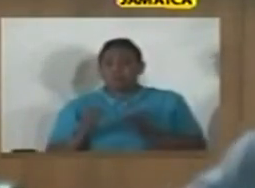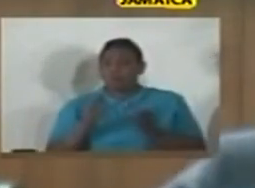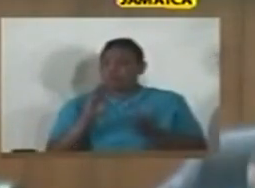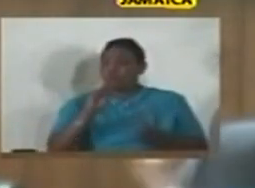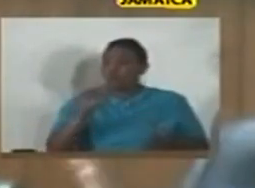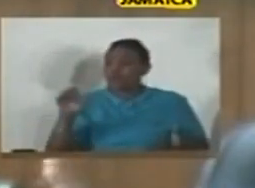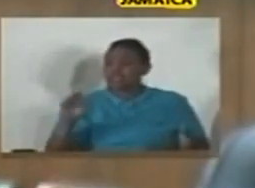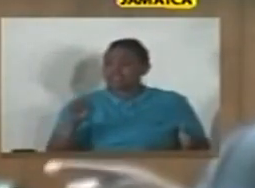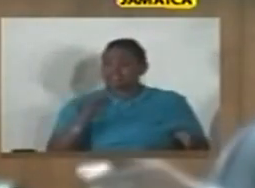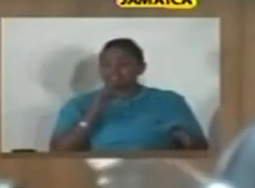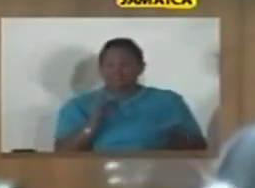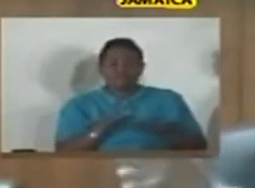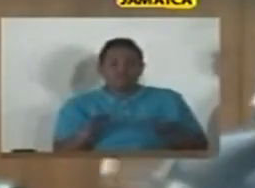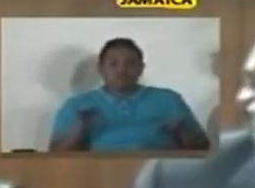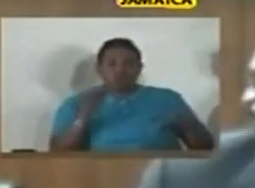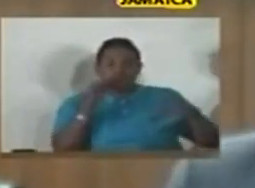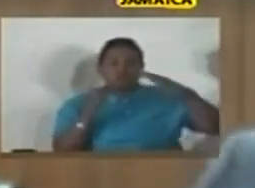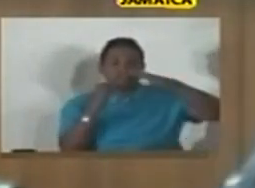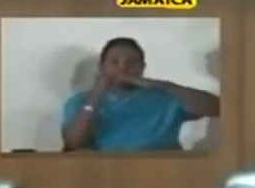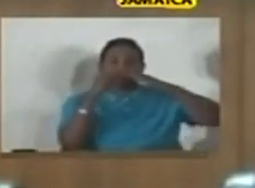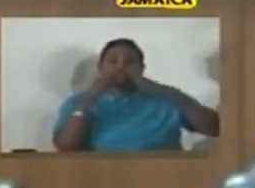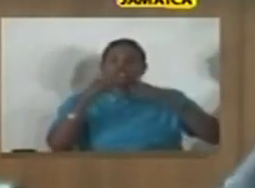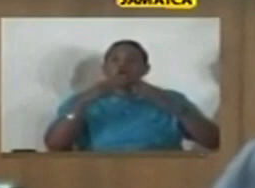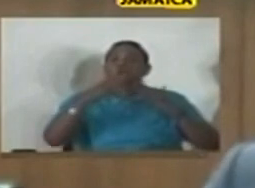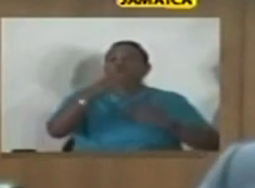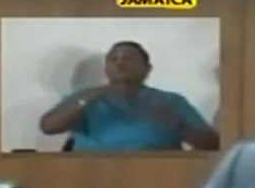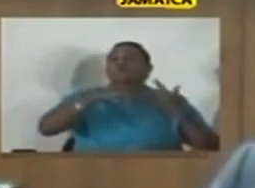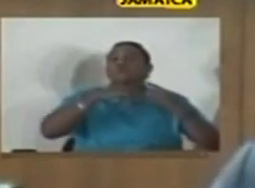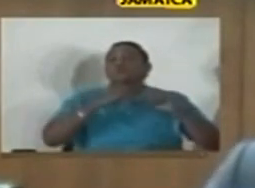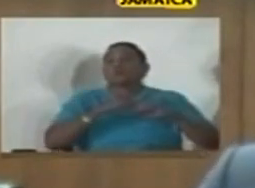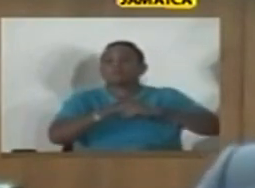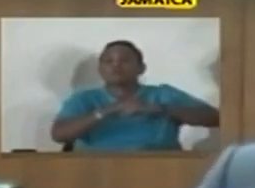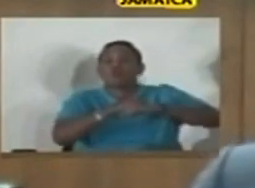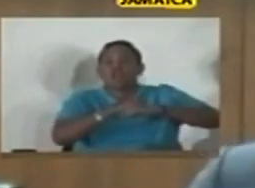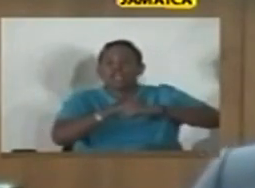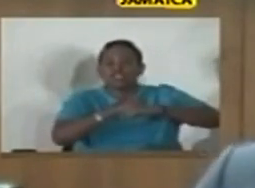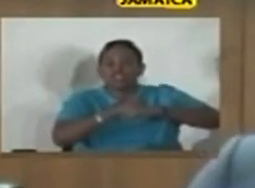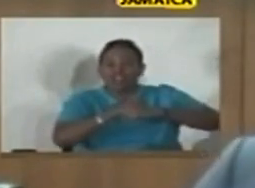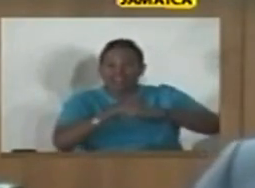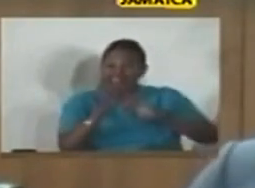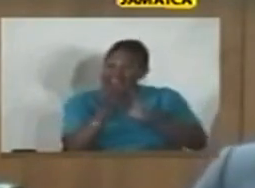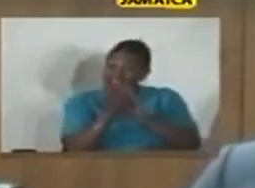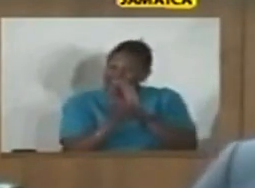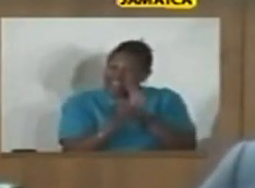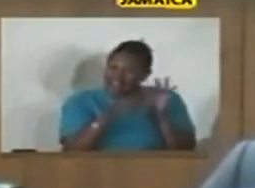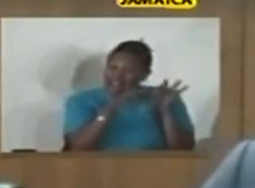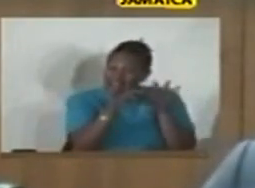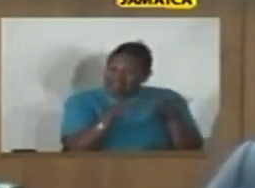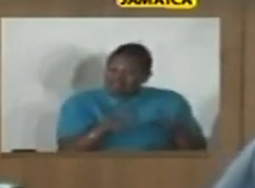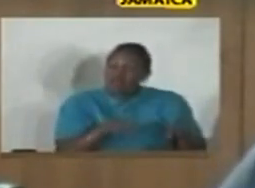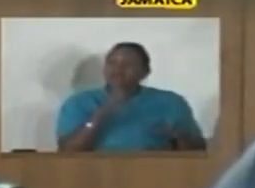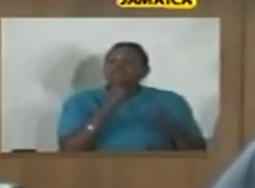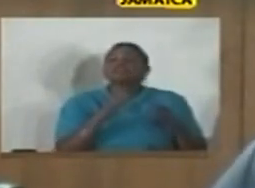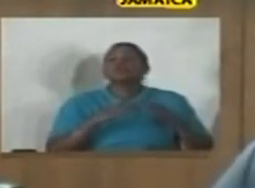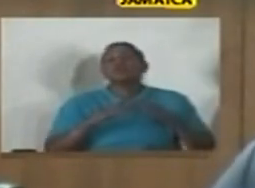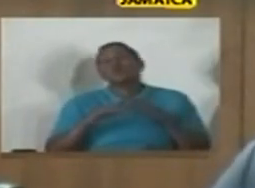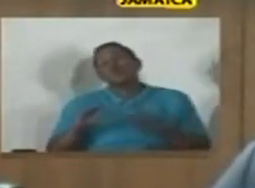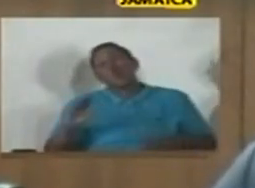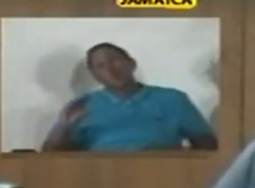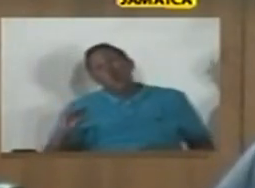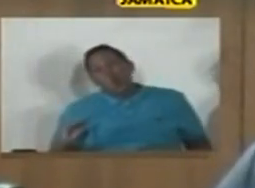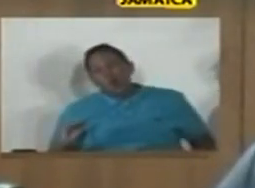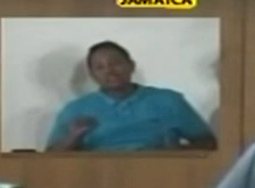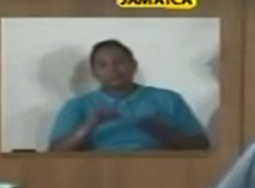not a ceiling. It is a social protection mechanism and legally defines the lowest compensation for